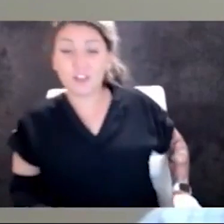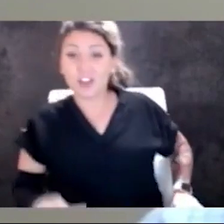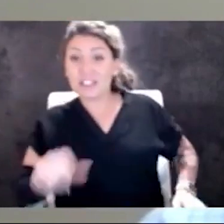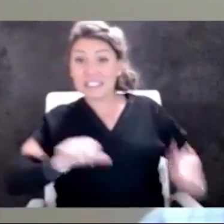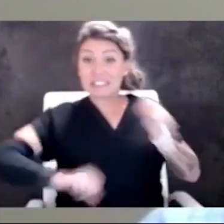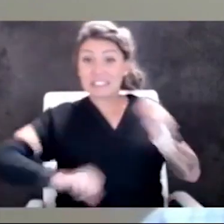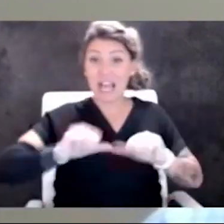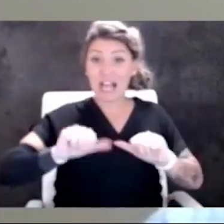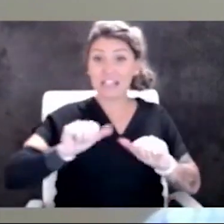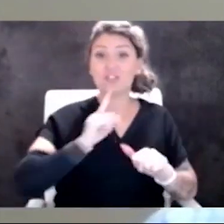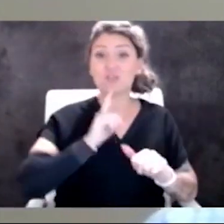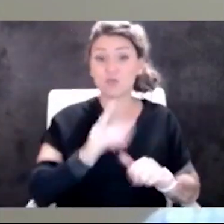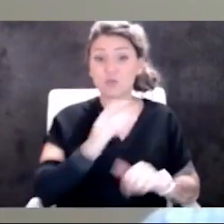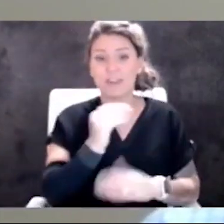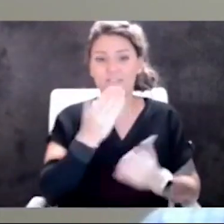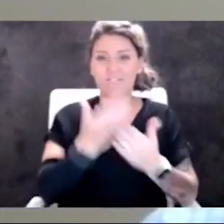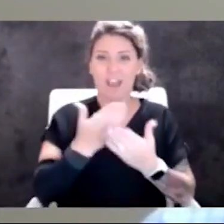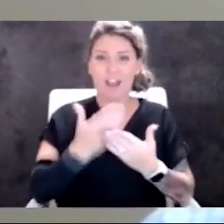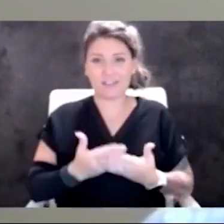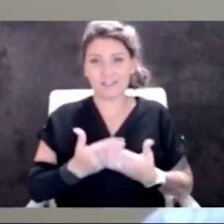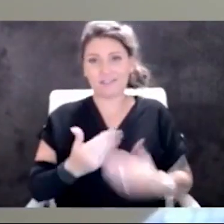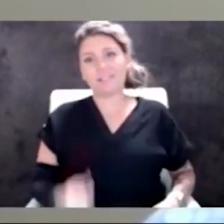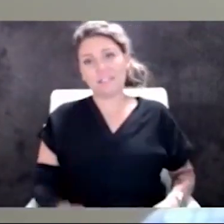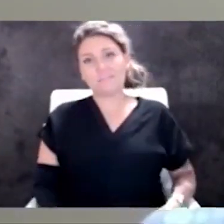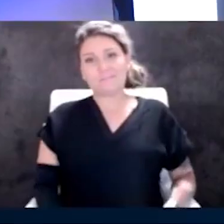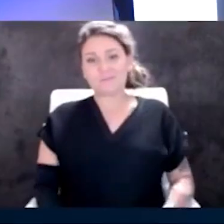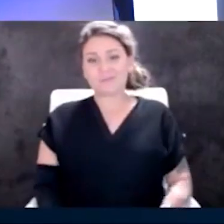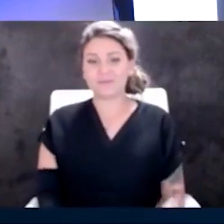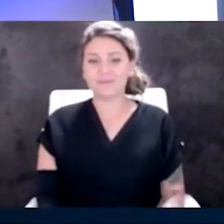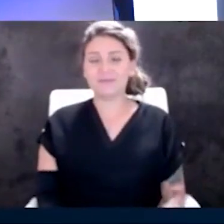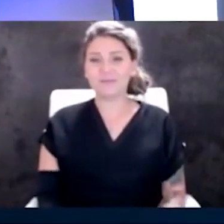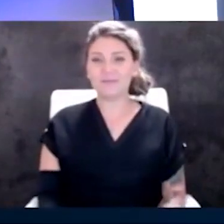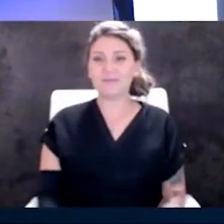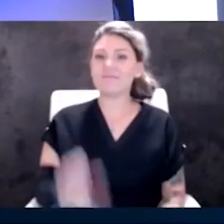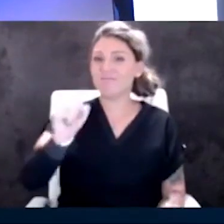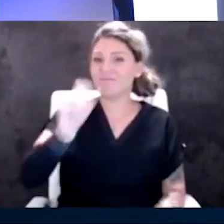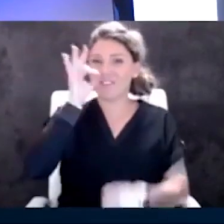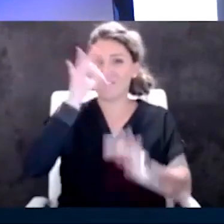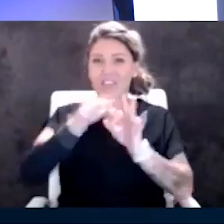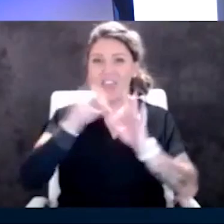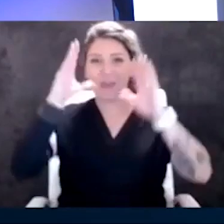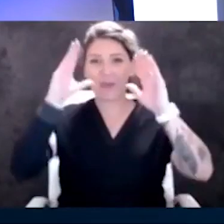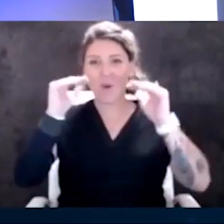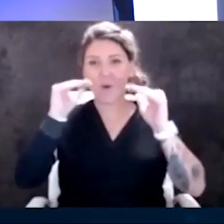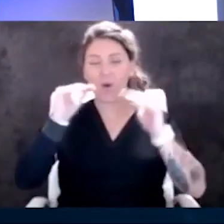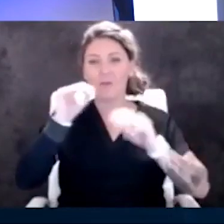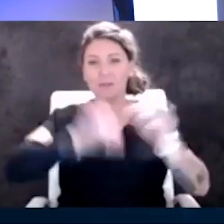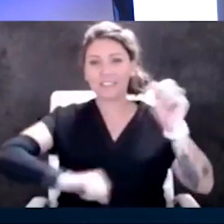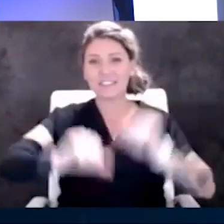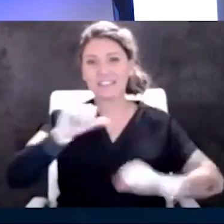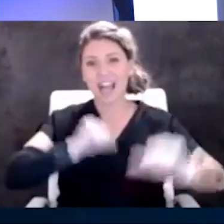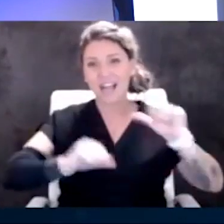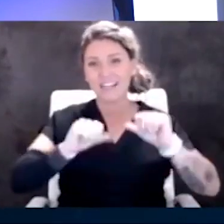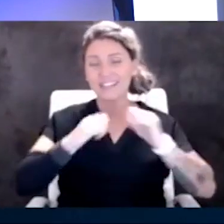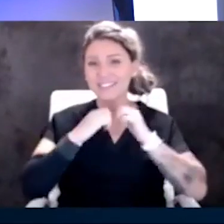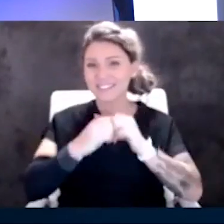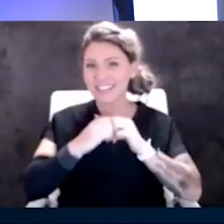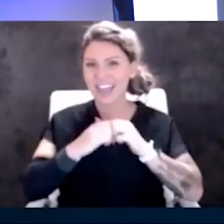and share facts. Yeah, it is funny. Faith, hope, science. Together we can conquer just about anything.